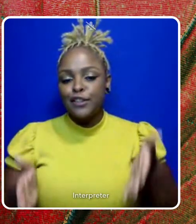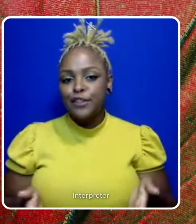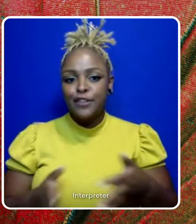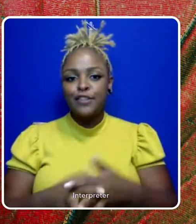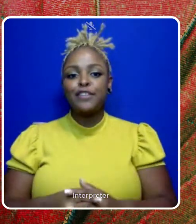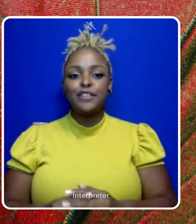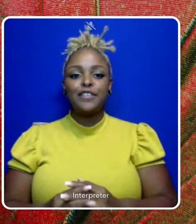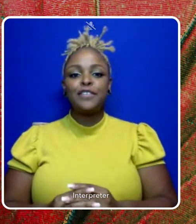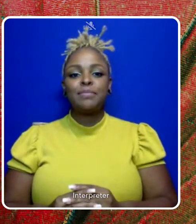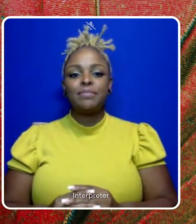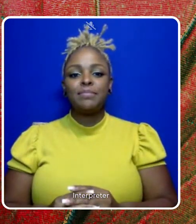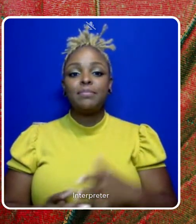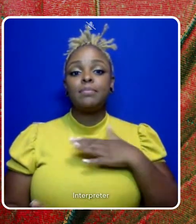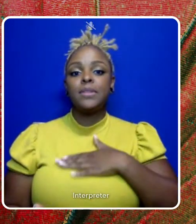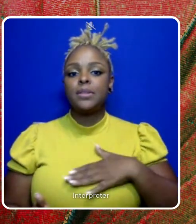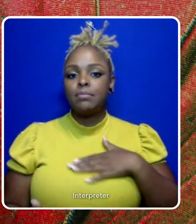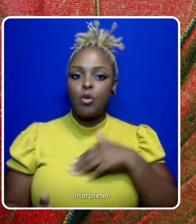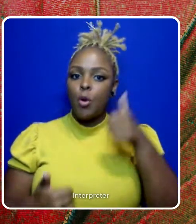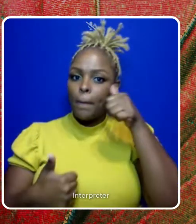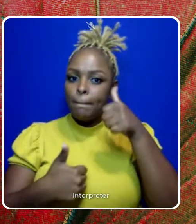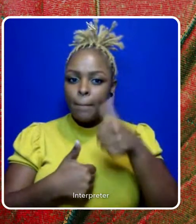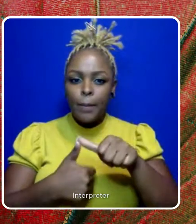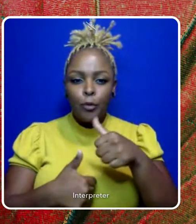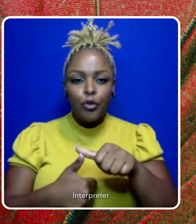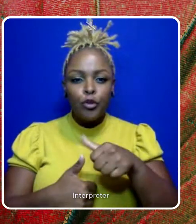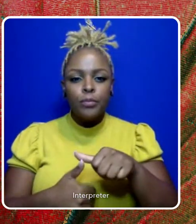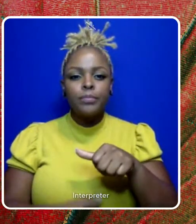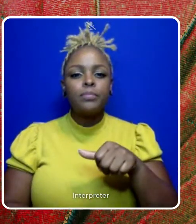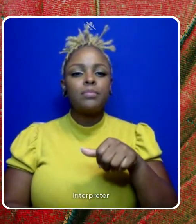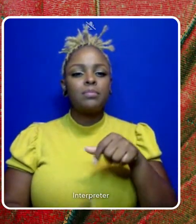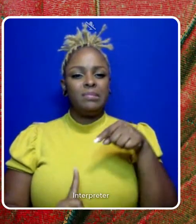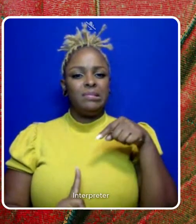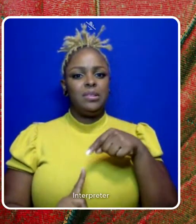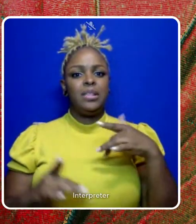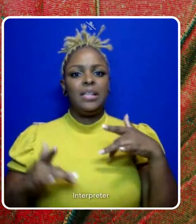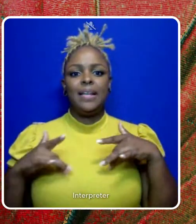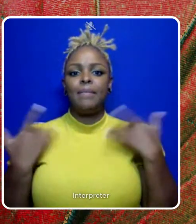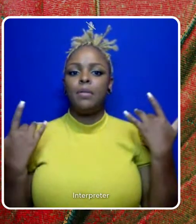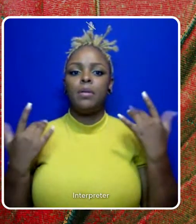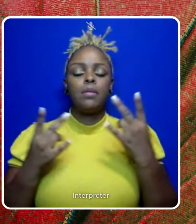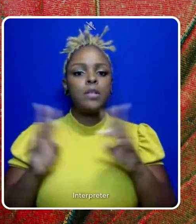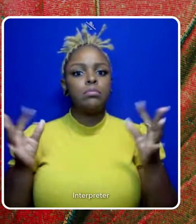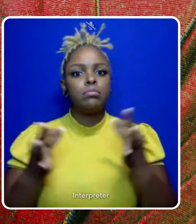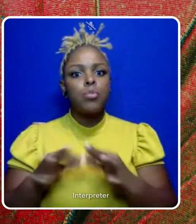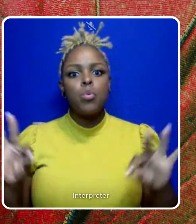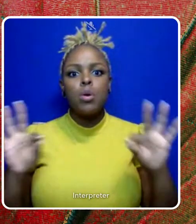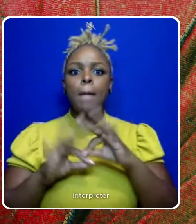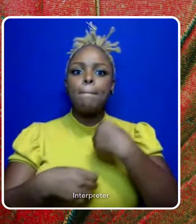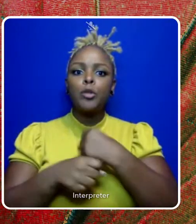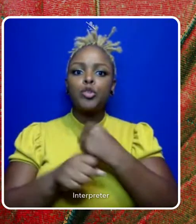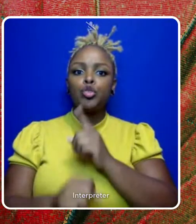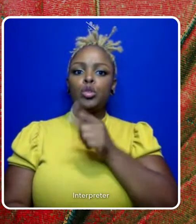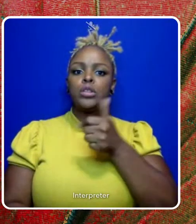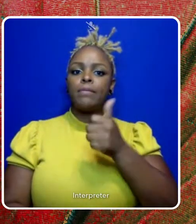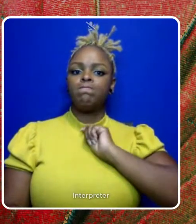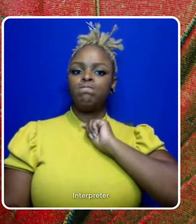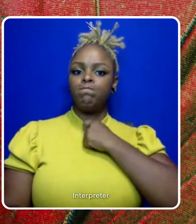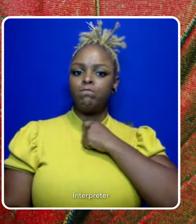to silent. Also, this is very important. Make sure that you are on mute and that your camera is off if you are not